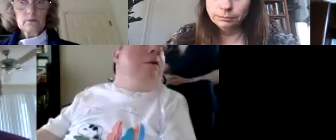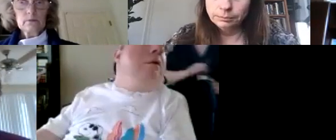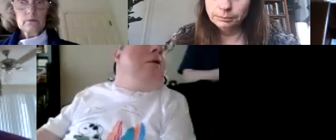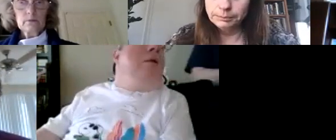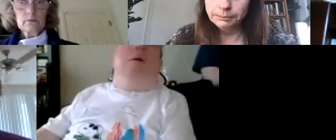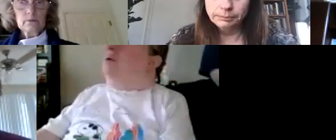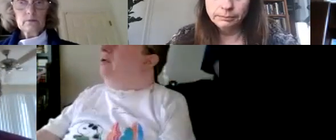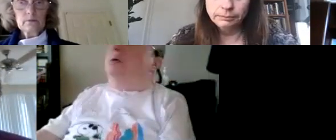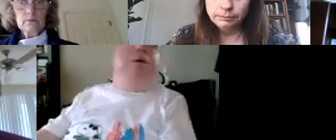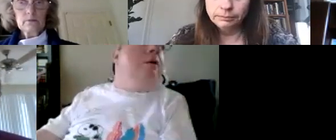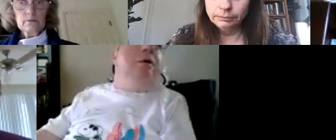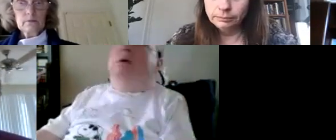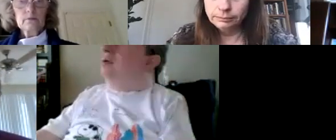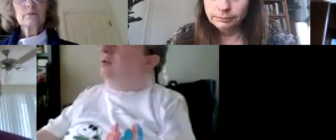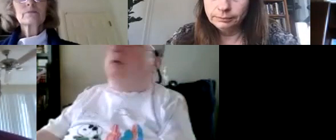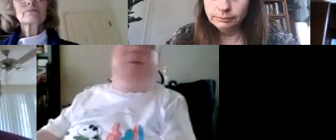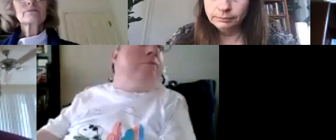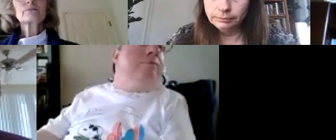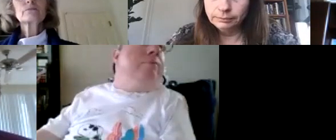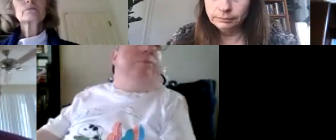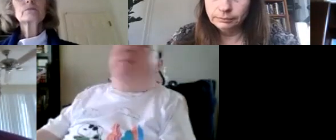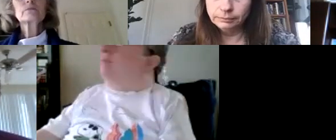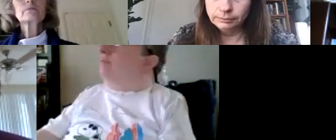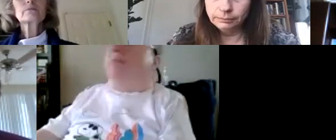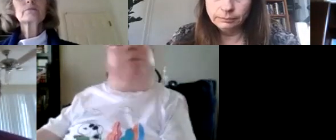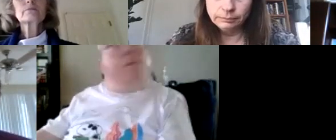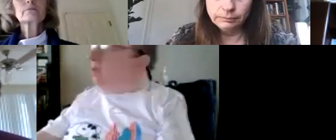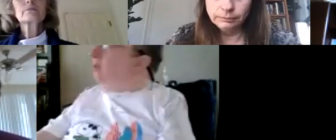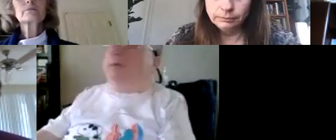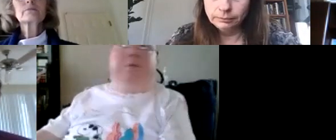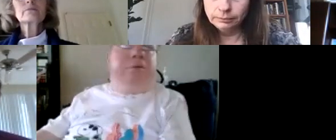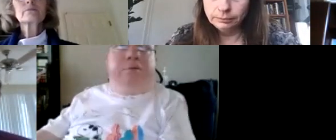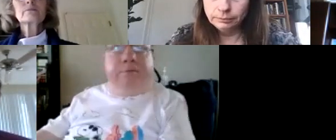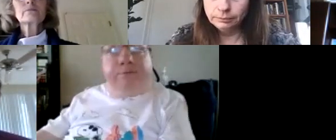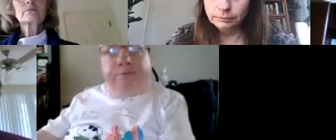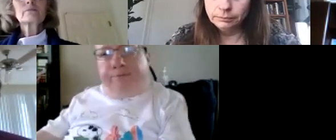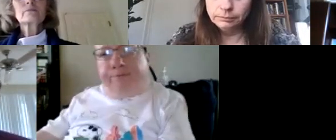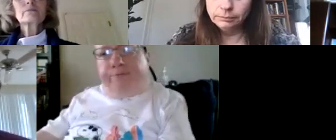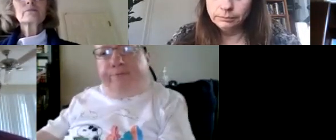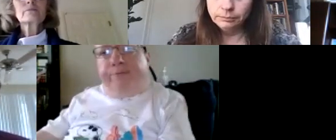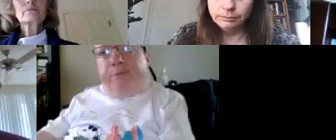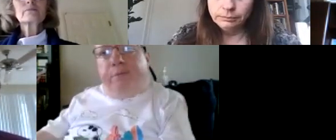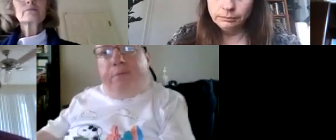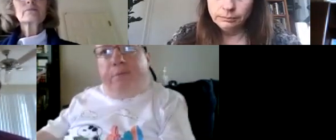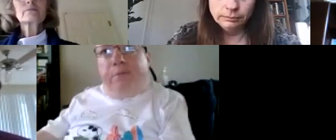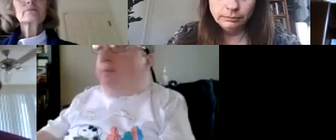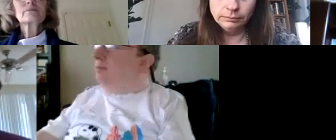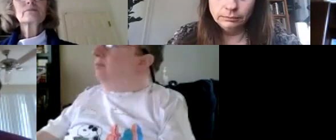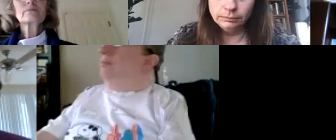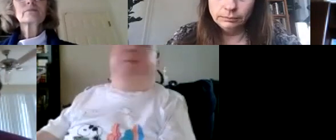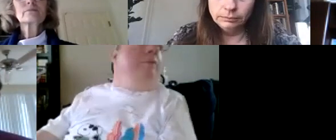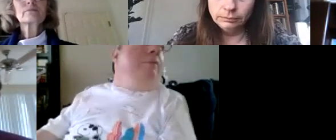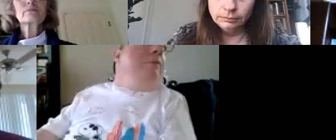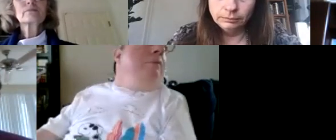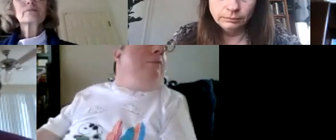what's going on, because you're absolutely right. There's not enough vaccine to go around, and we want to be sure that we are vaccinating